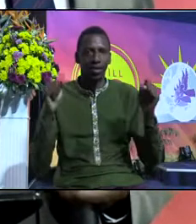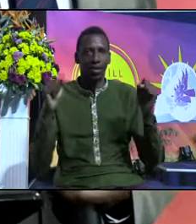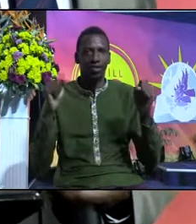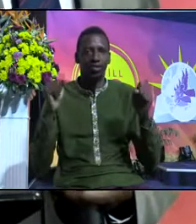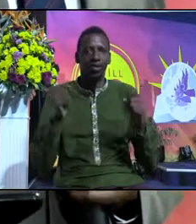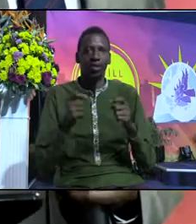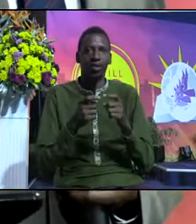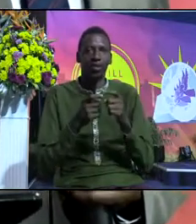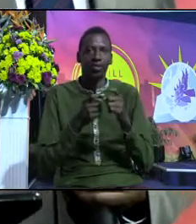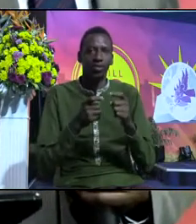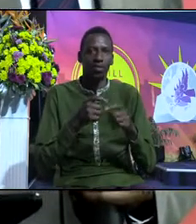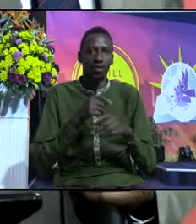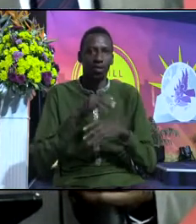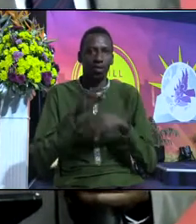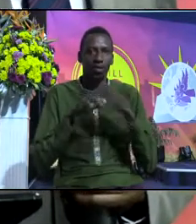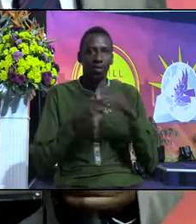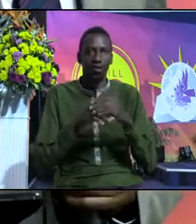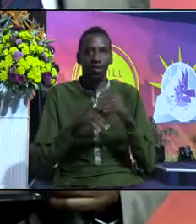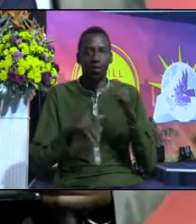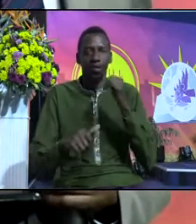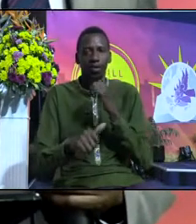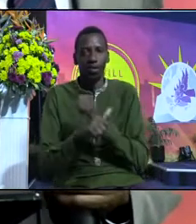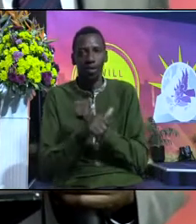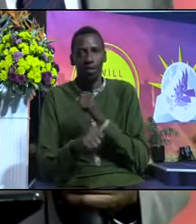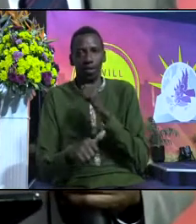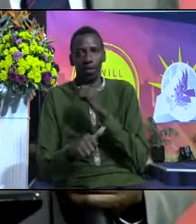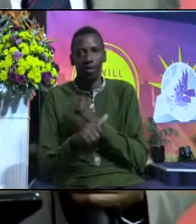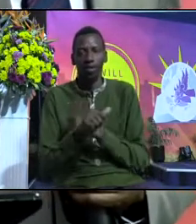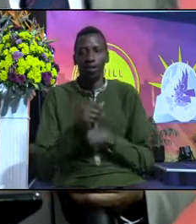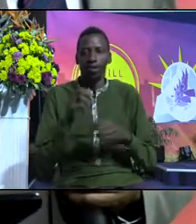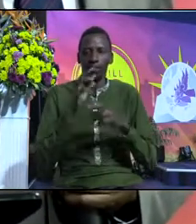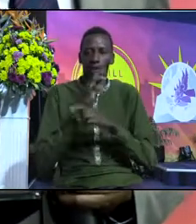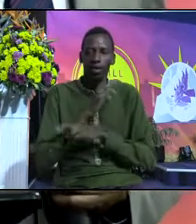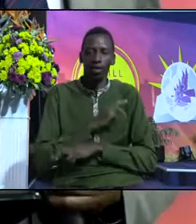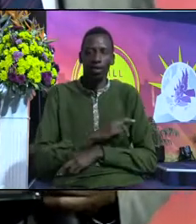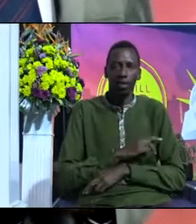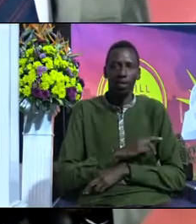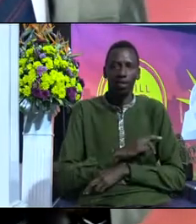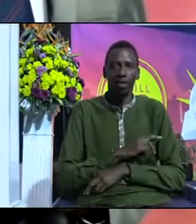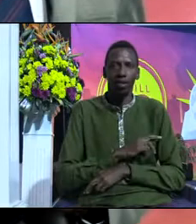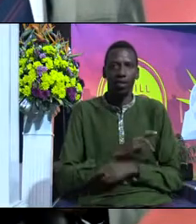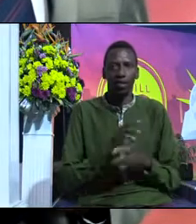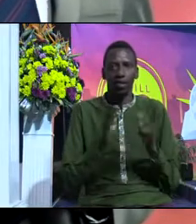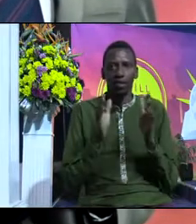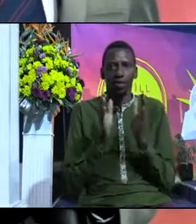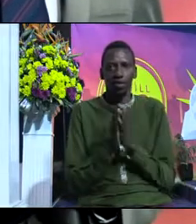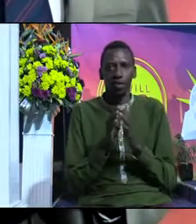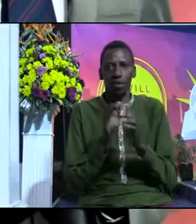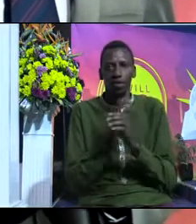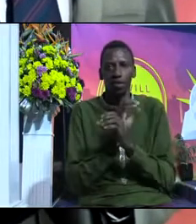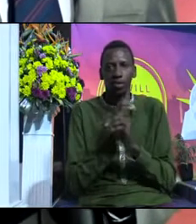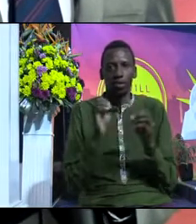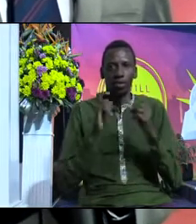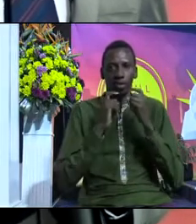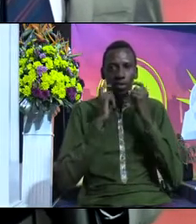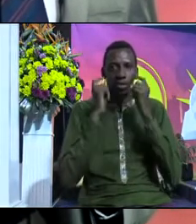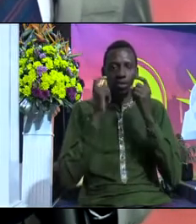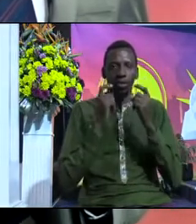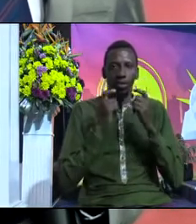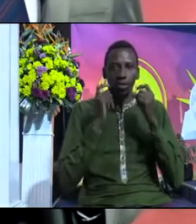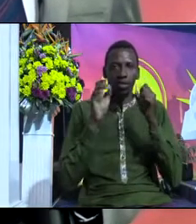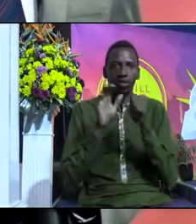home. Save me from all harm and rest, with